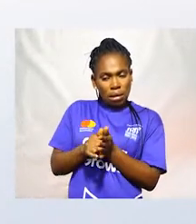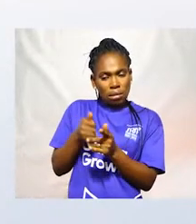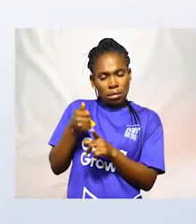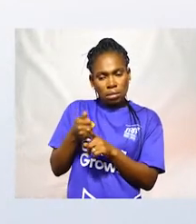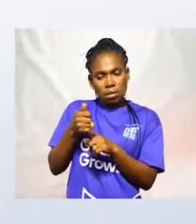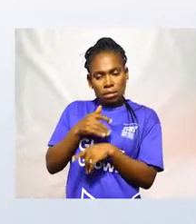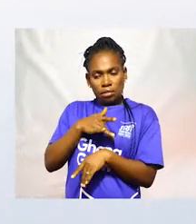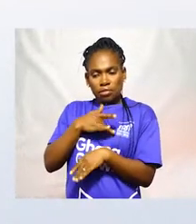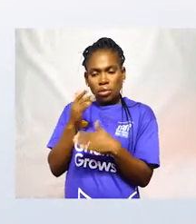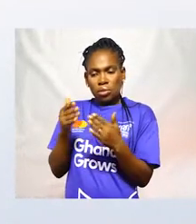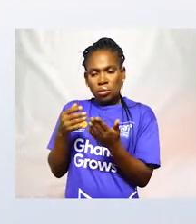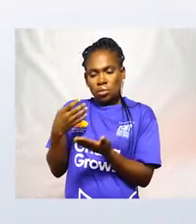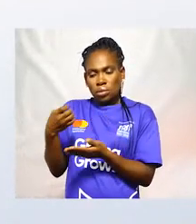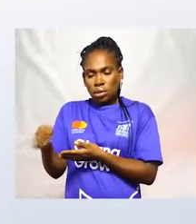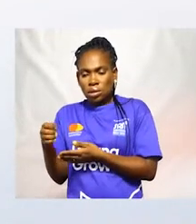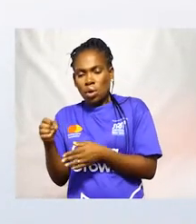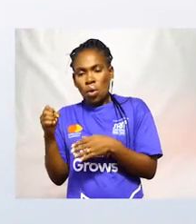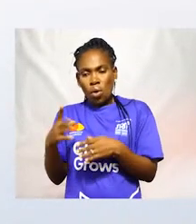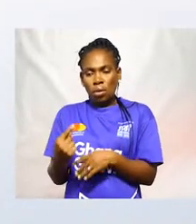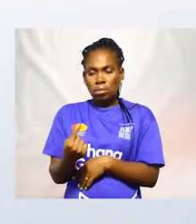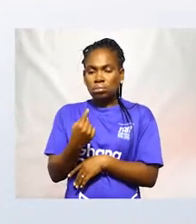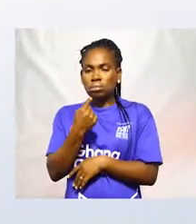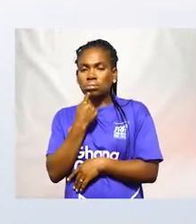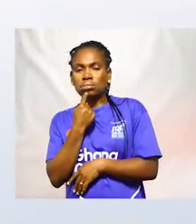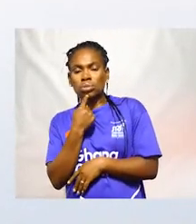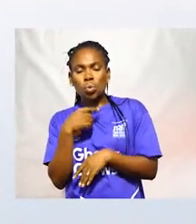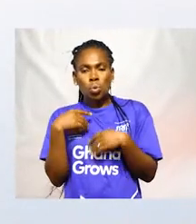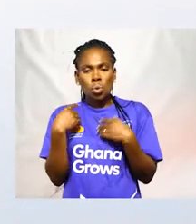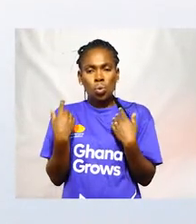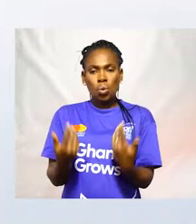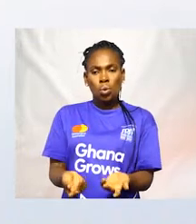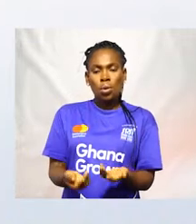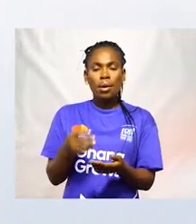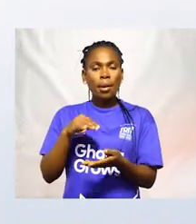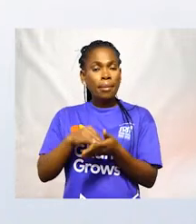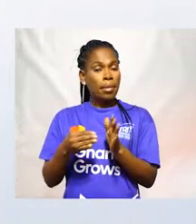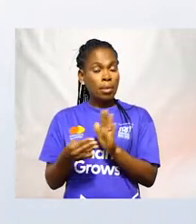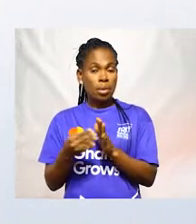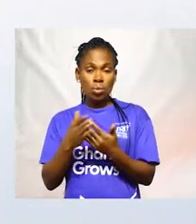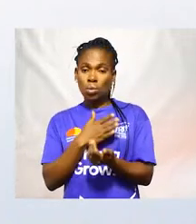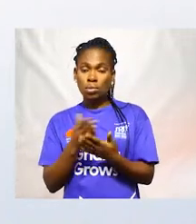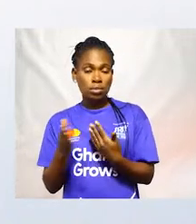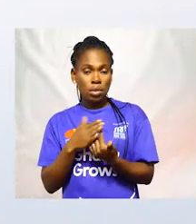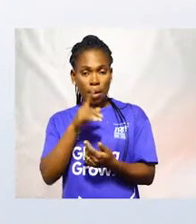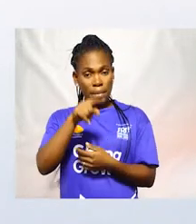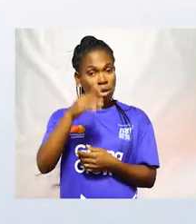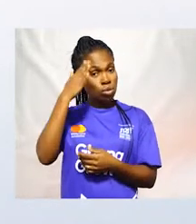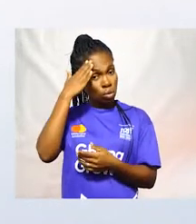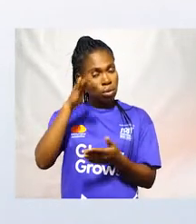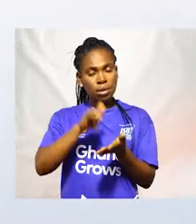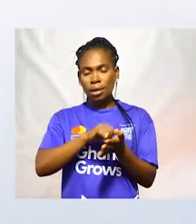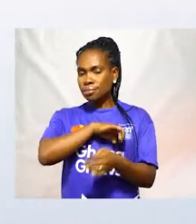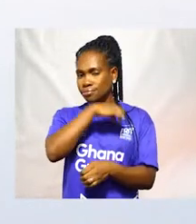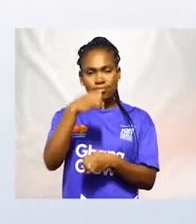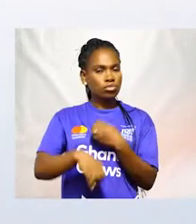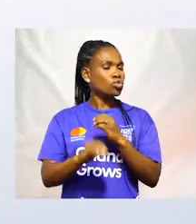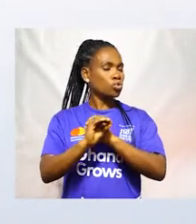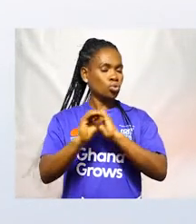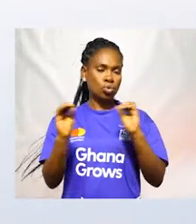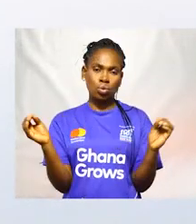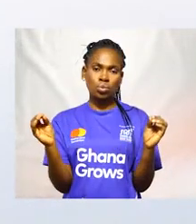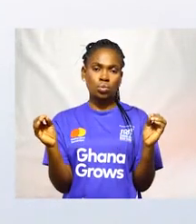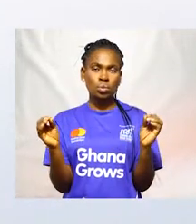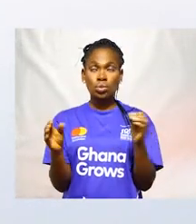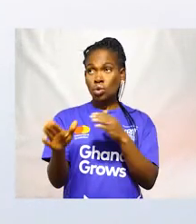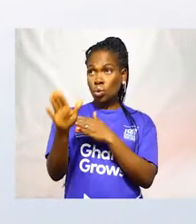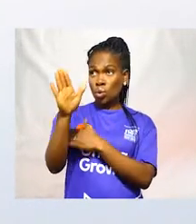in a place of disappointment. I want you to know that it is not the end of the road for you. The